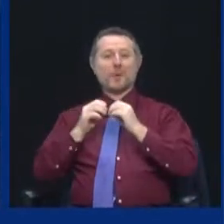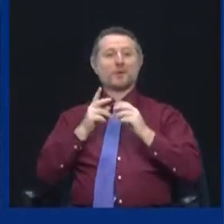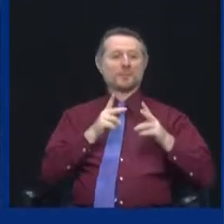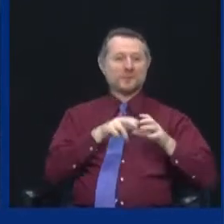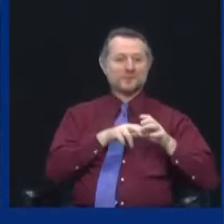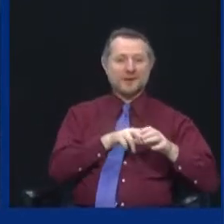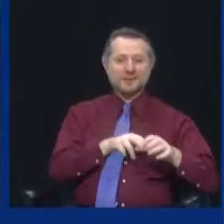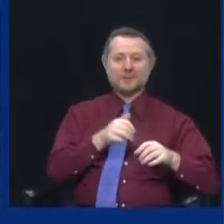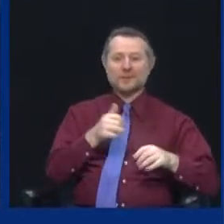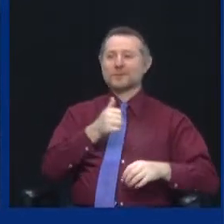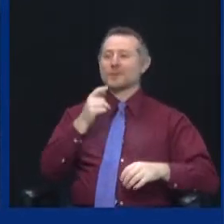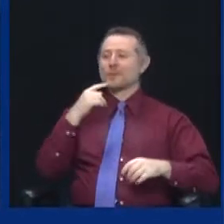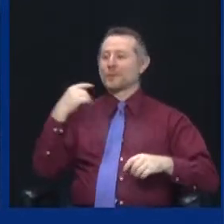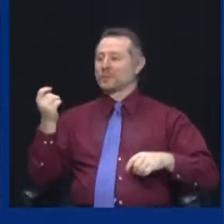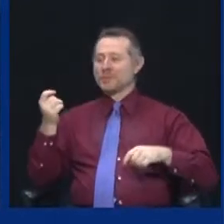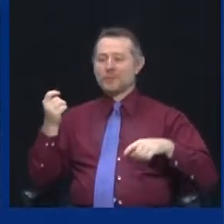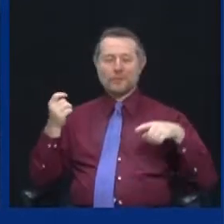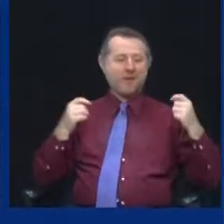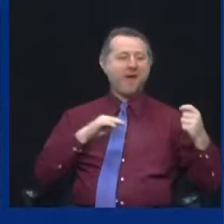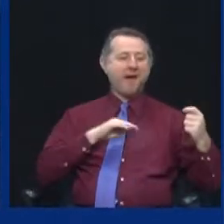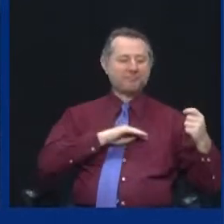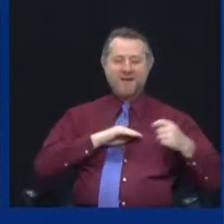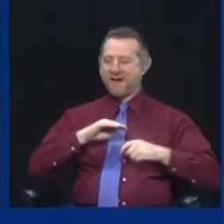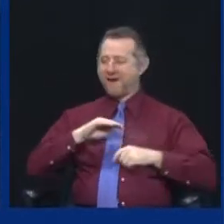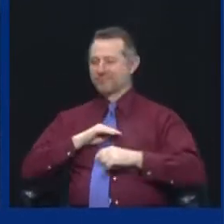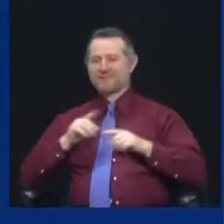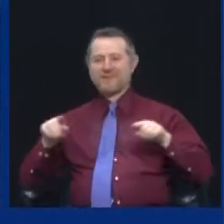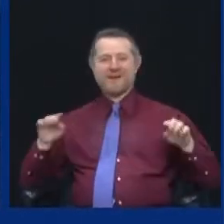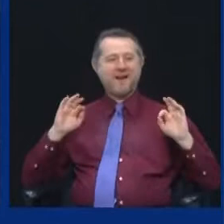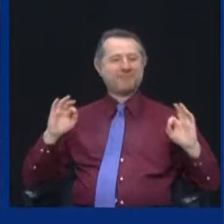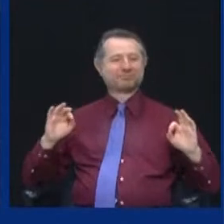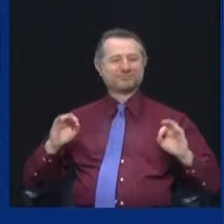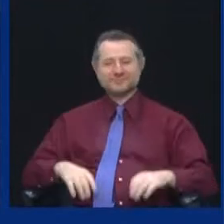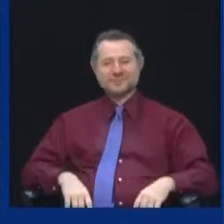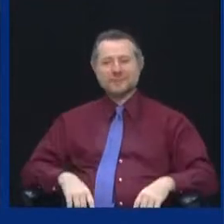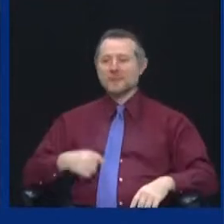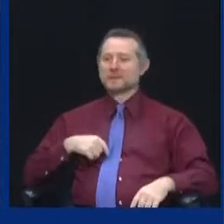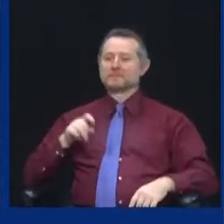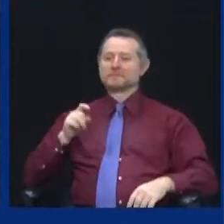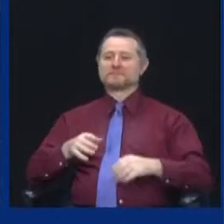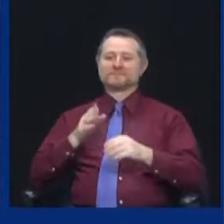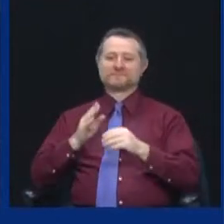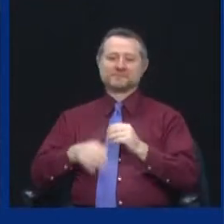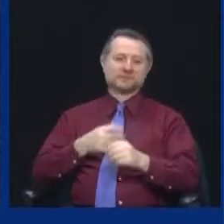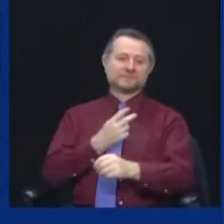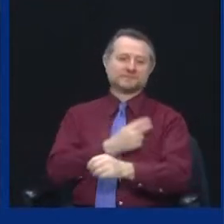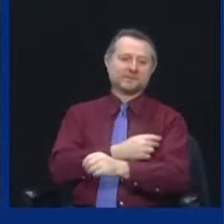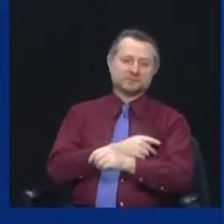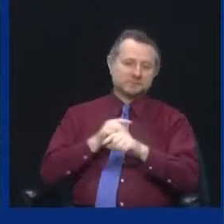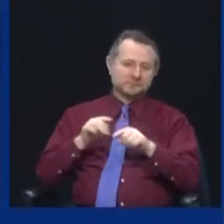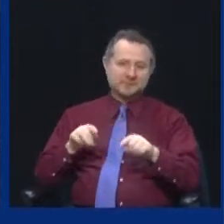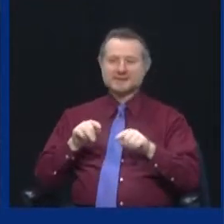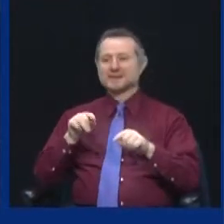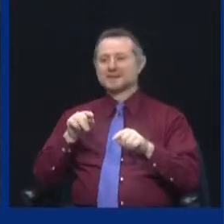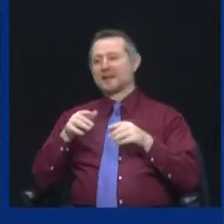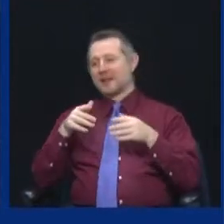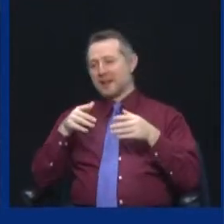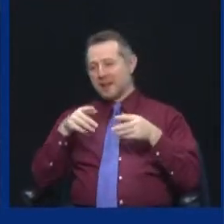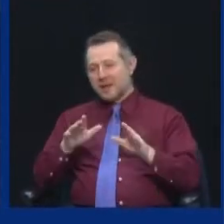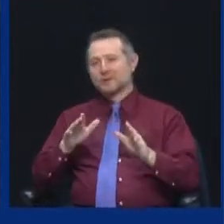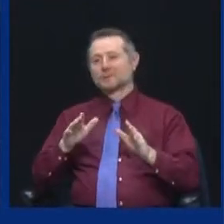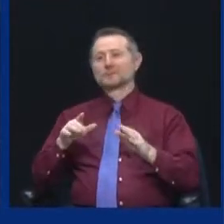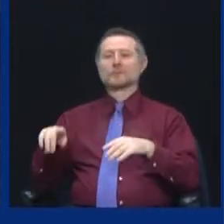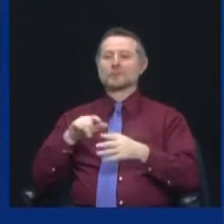It's a win-win. And most of all, getting these vaccinations done. It allows us to get on